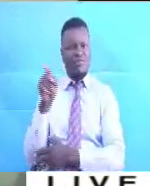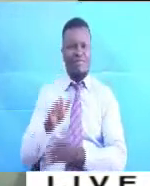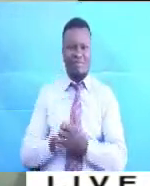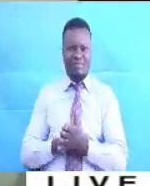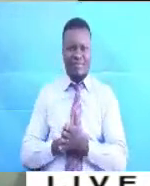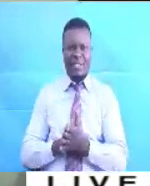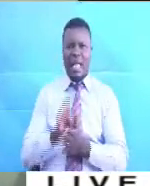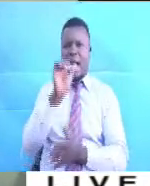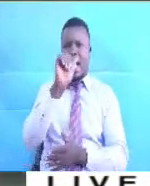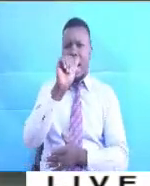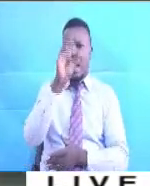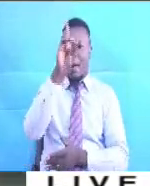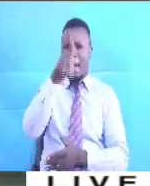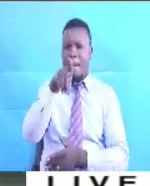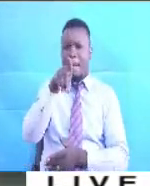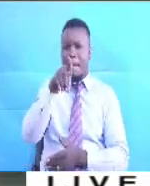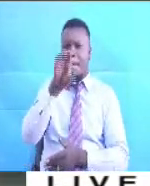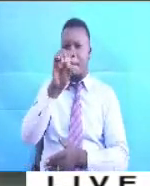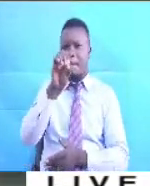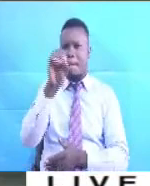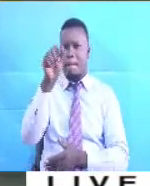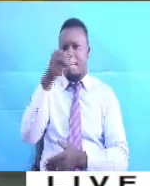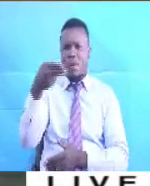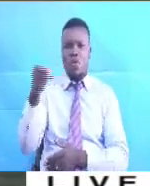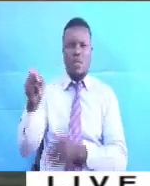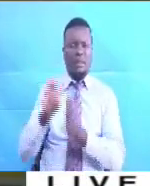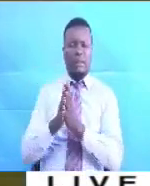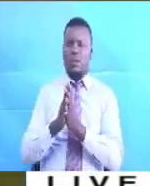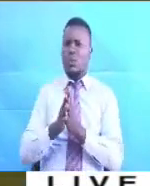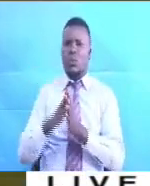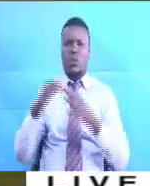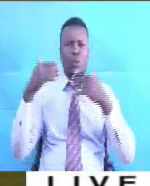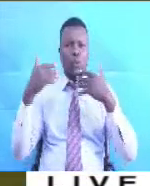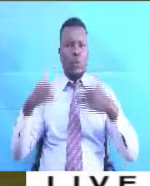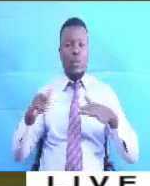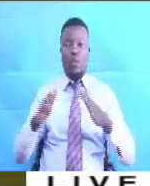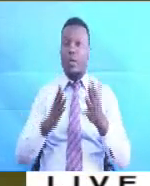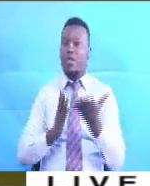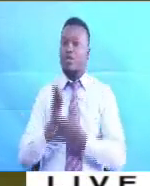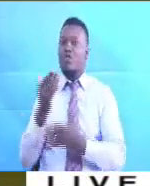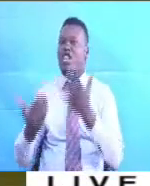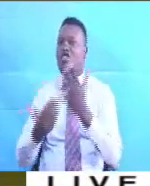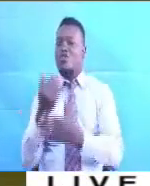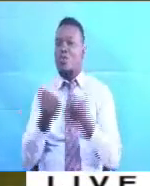Porsche dealership in the city of Yishuan listed the brand new vehicle for